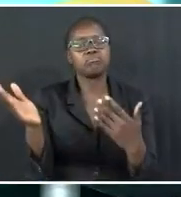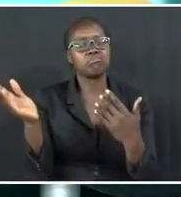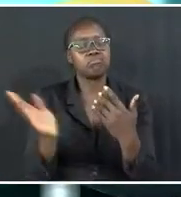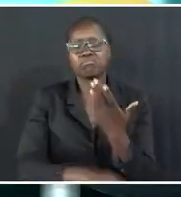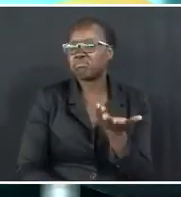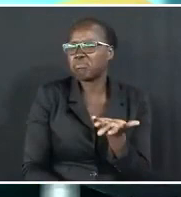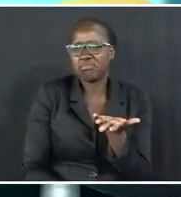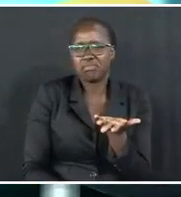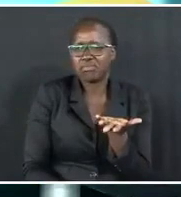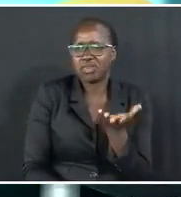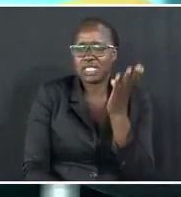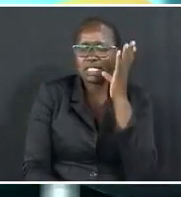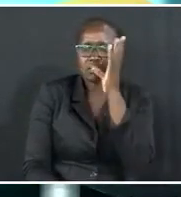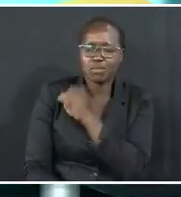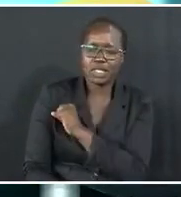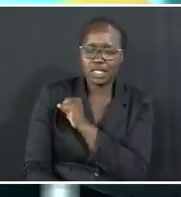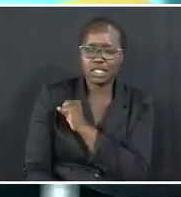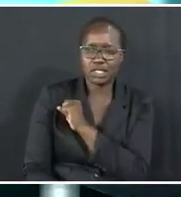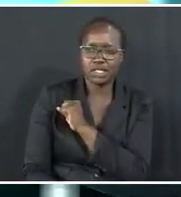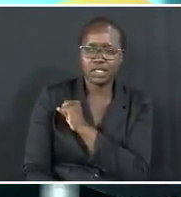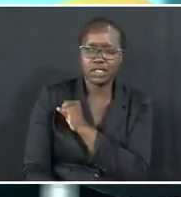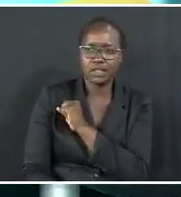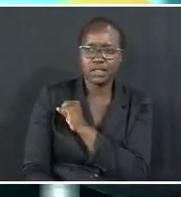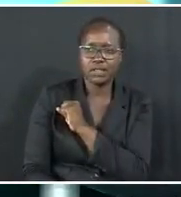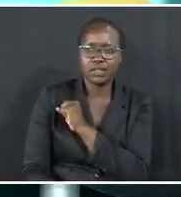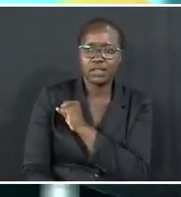unfortunately, they found none.